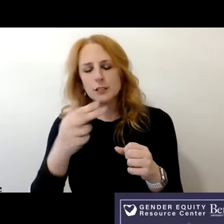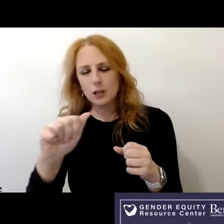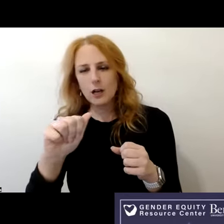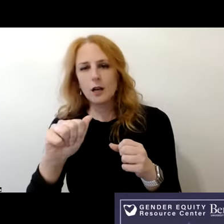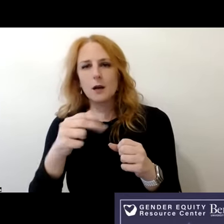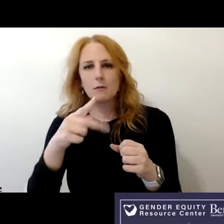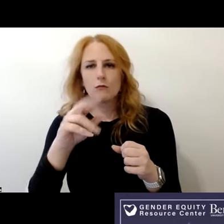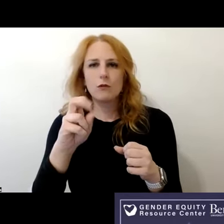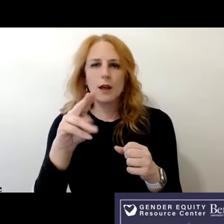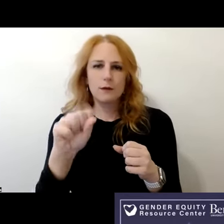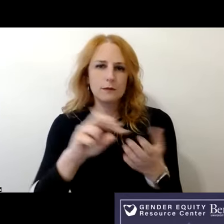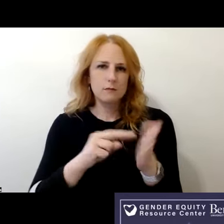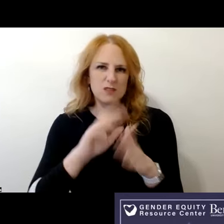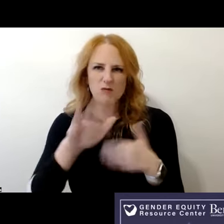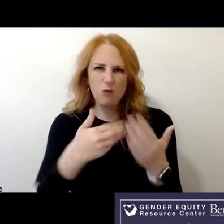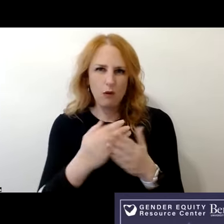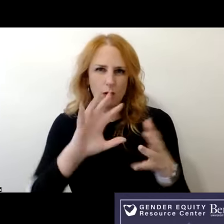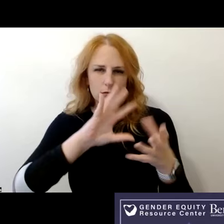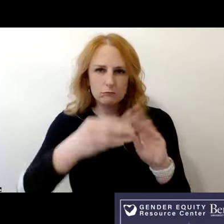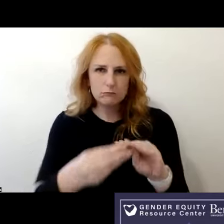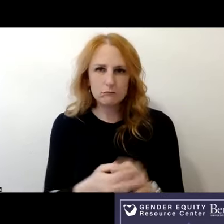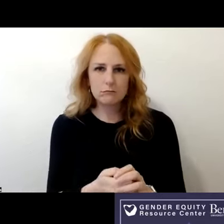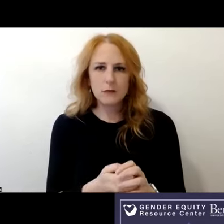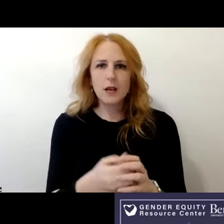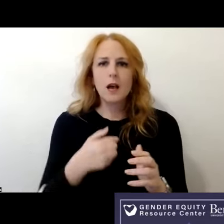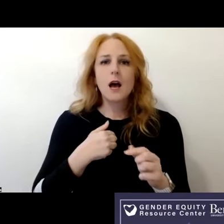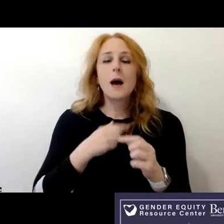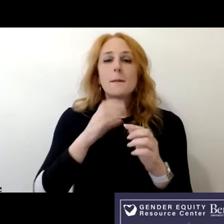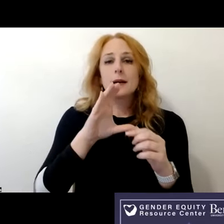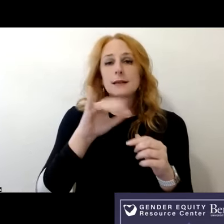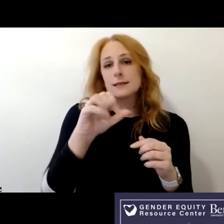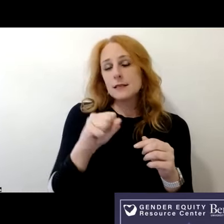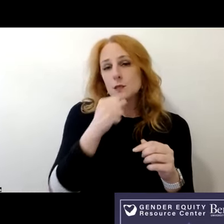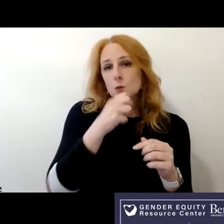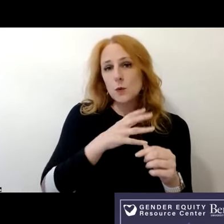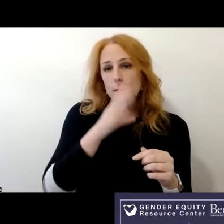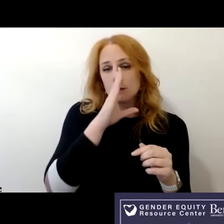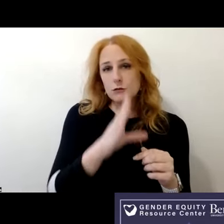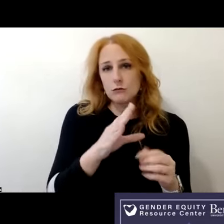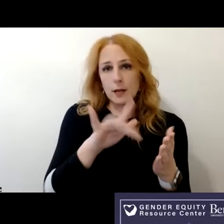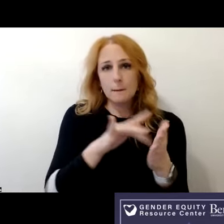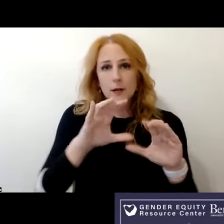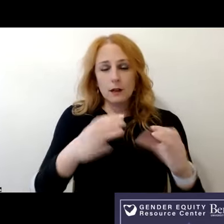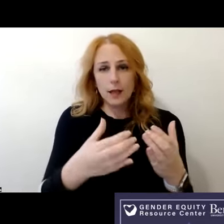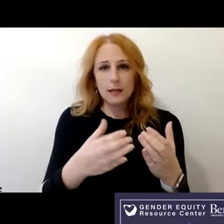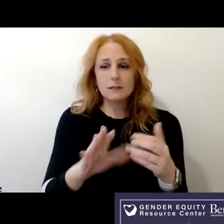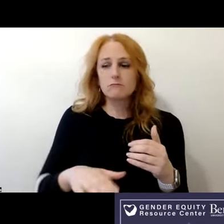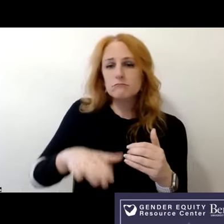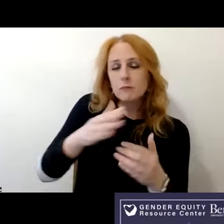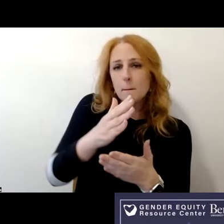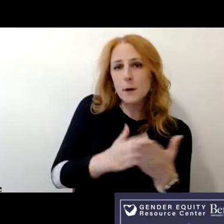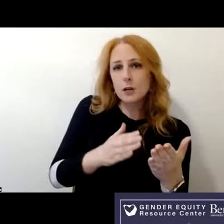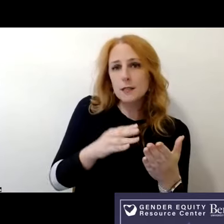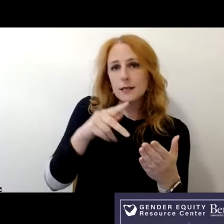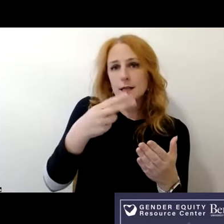I come to this conversation as a cis woman, straight, middle class, who grew up partly in the